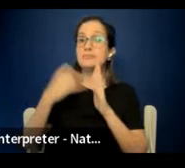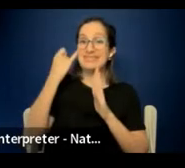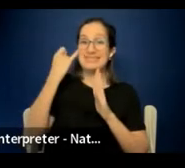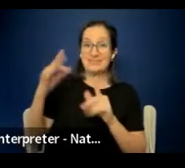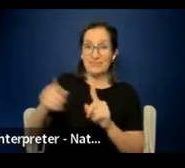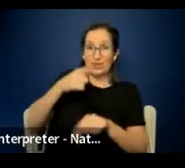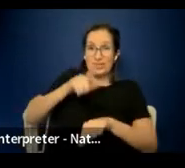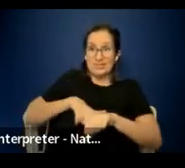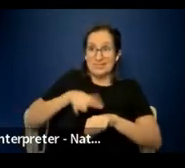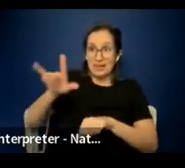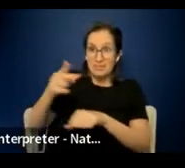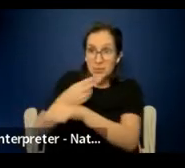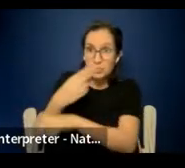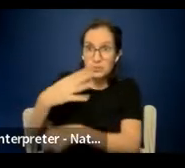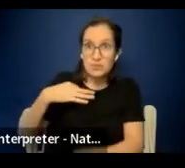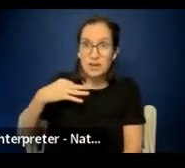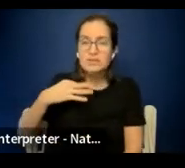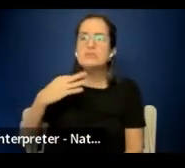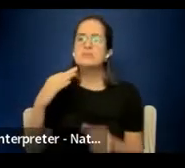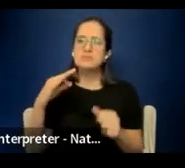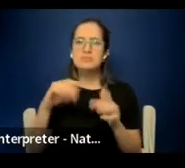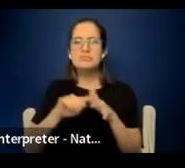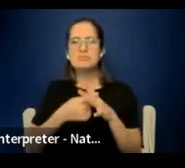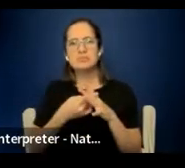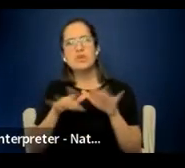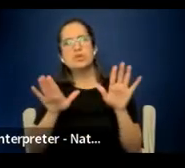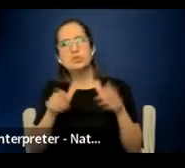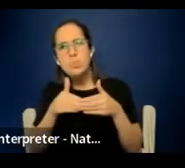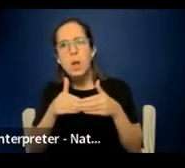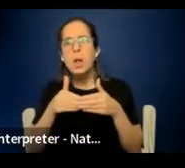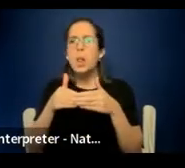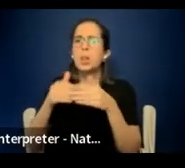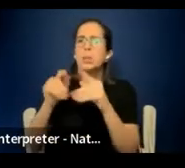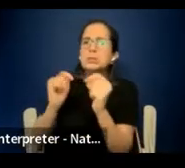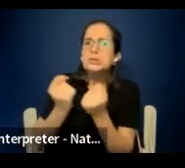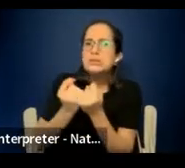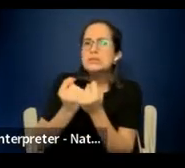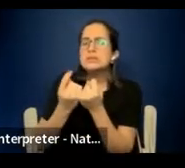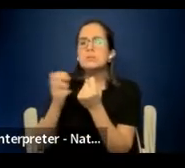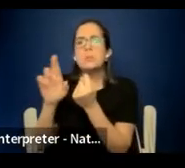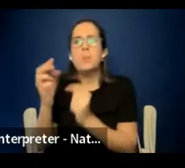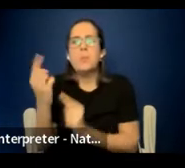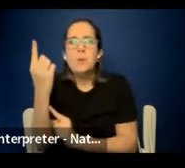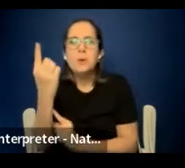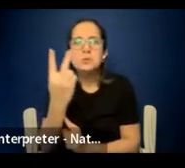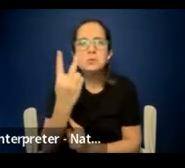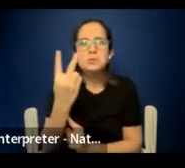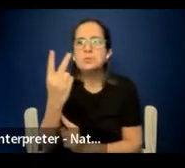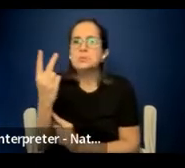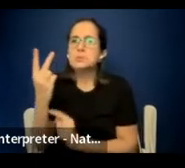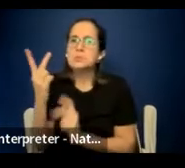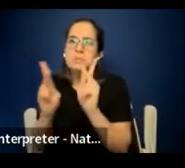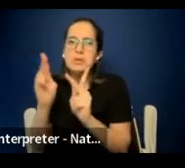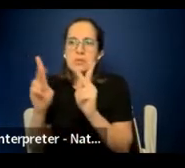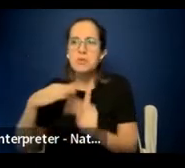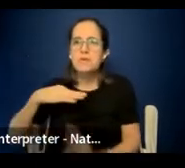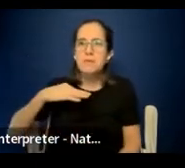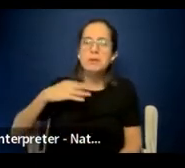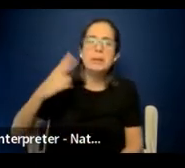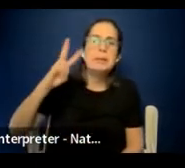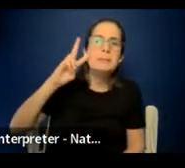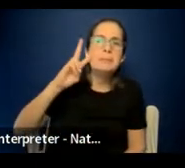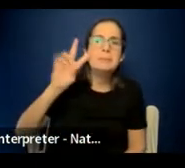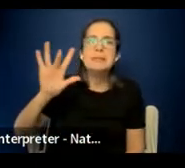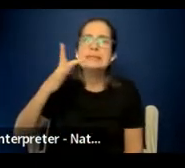start small on a smaller project with a small team of volunteers or an individual volunteer to test it out, see how it feels for your